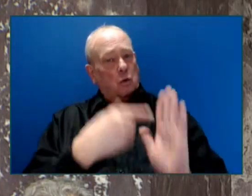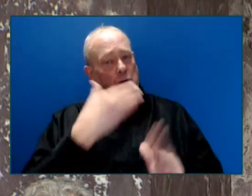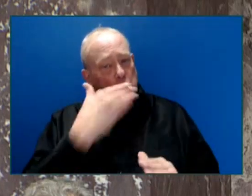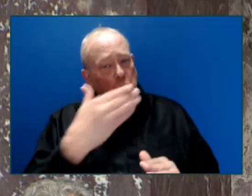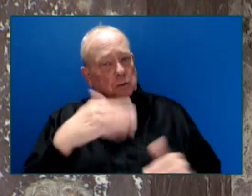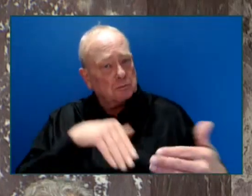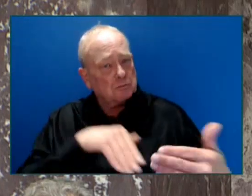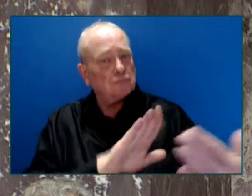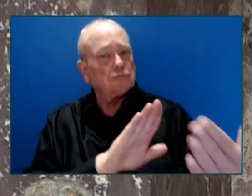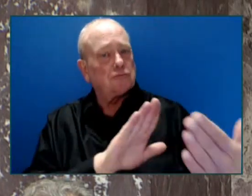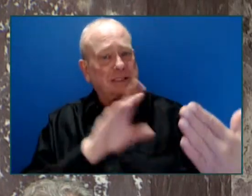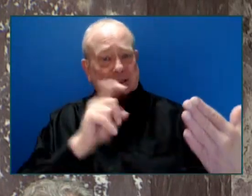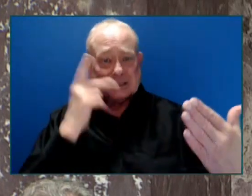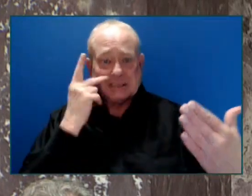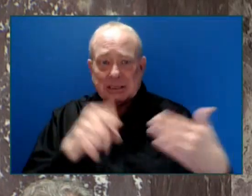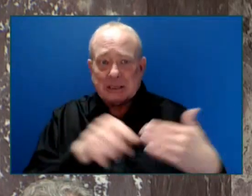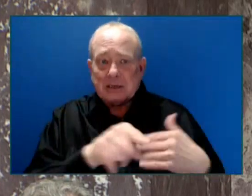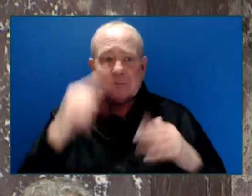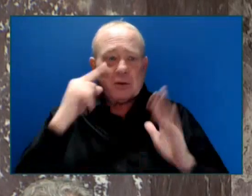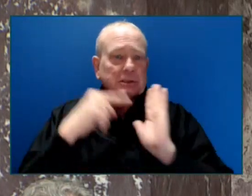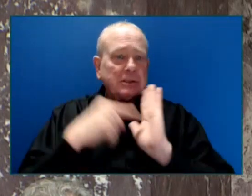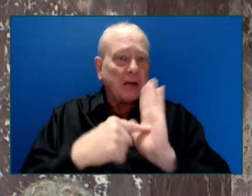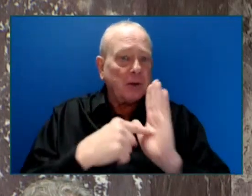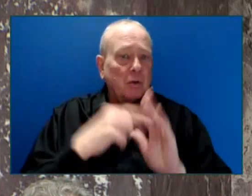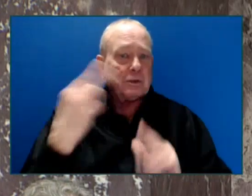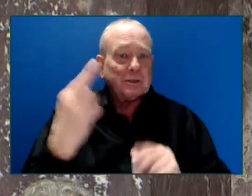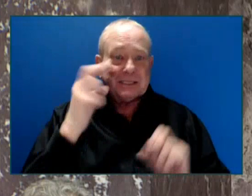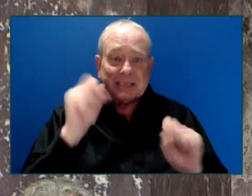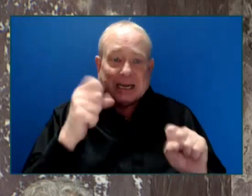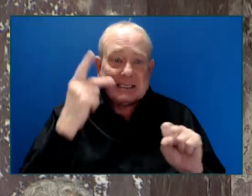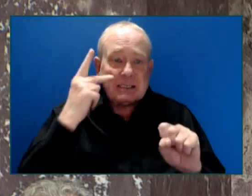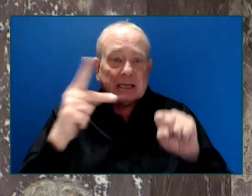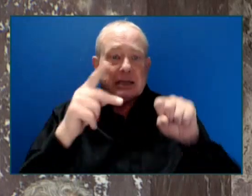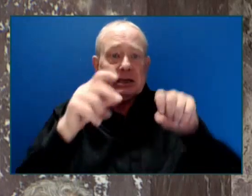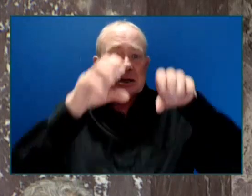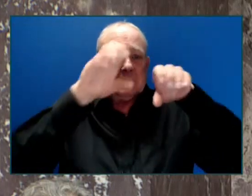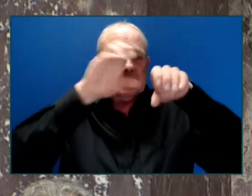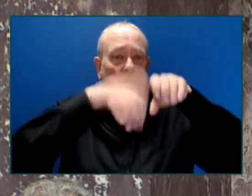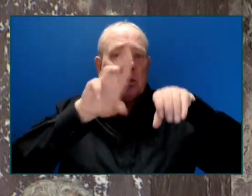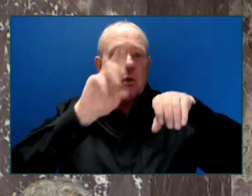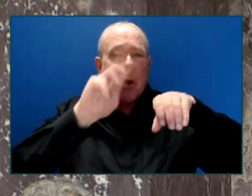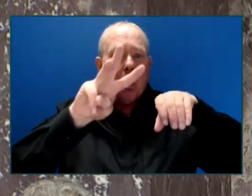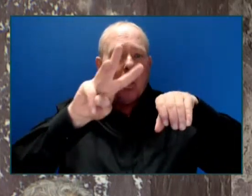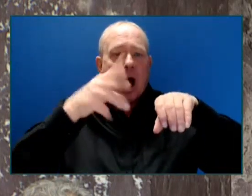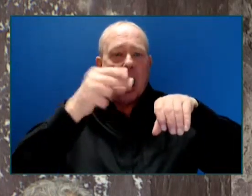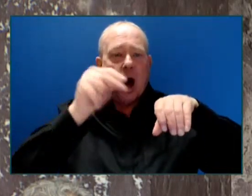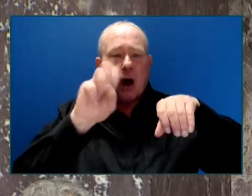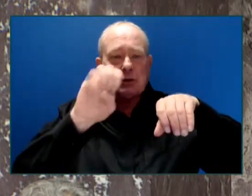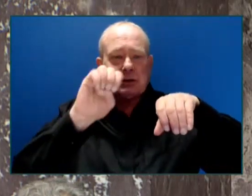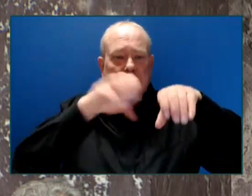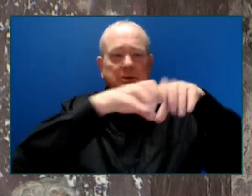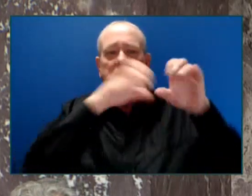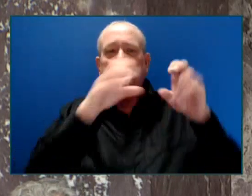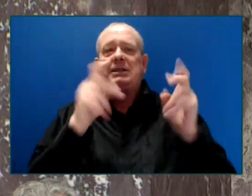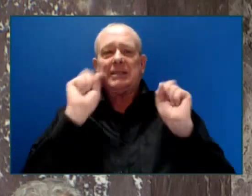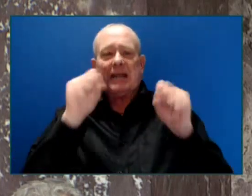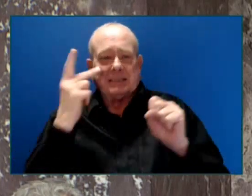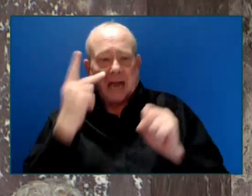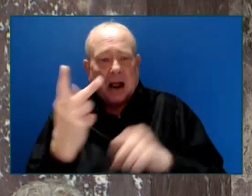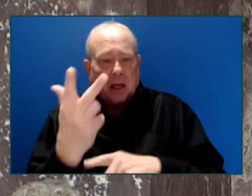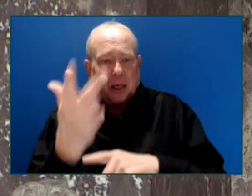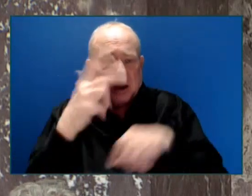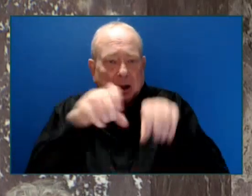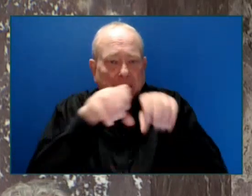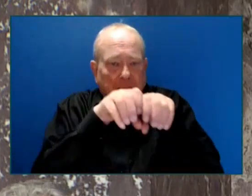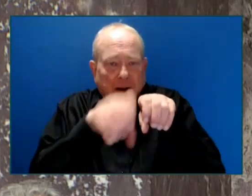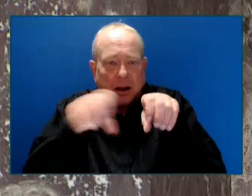see fourplexes, you will see row houses, you will see triplexes, Honourable Speaker. The community has that right now. The message we're saying is if